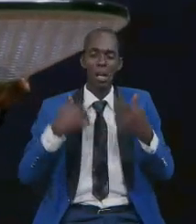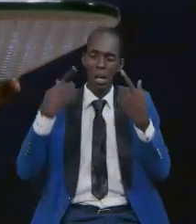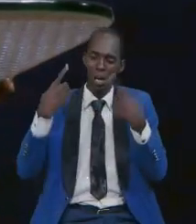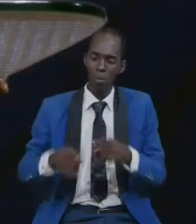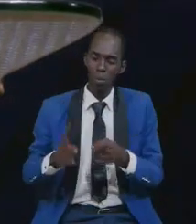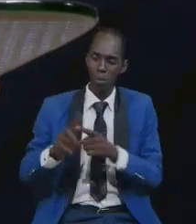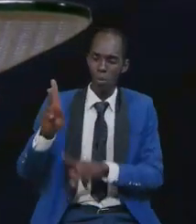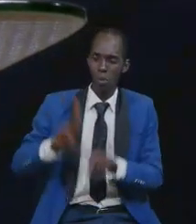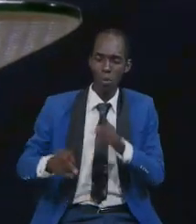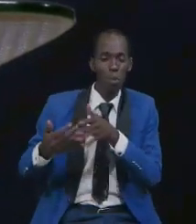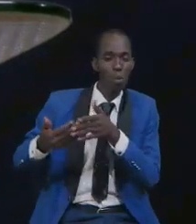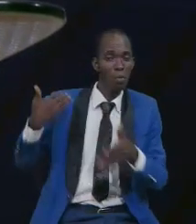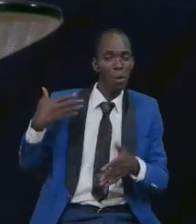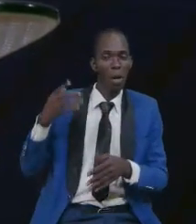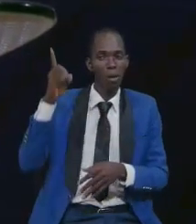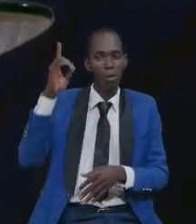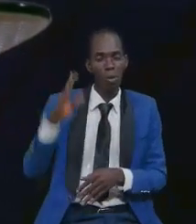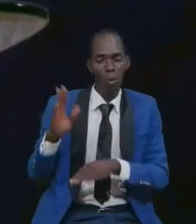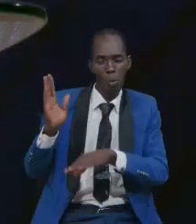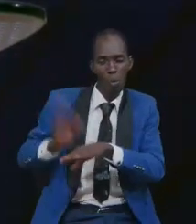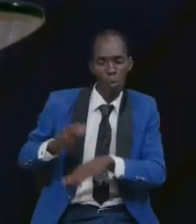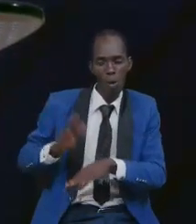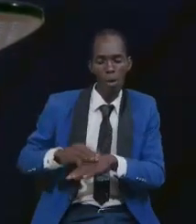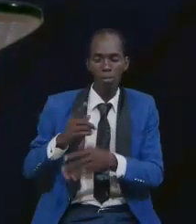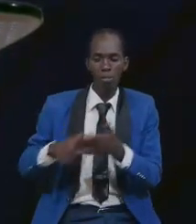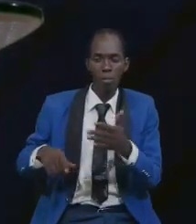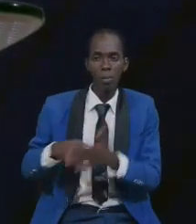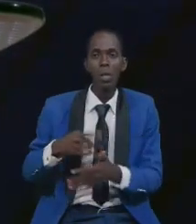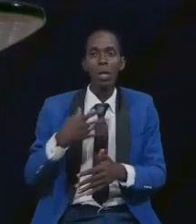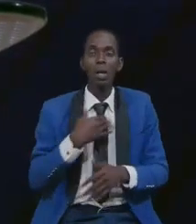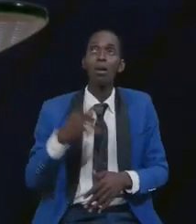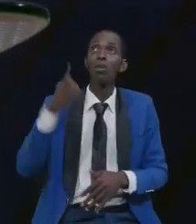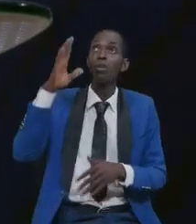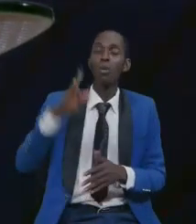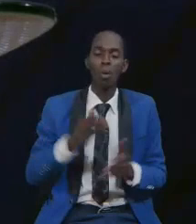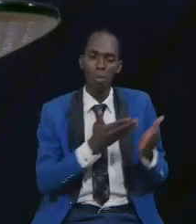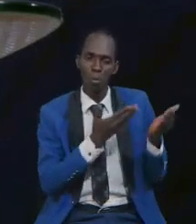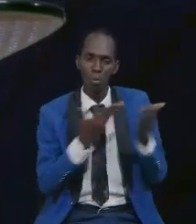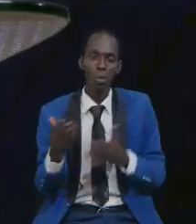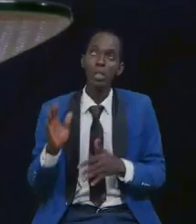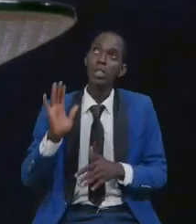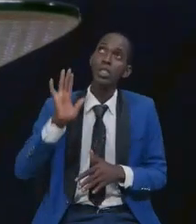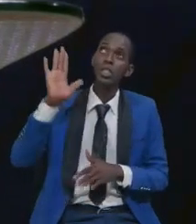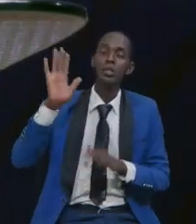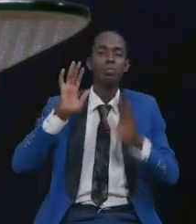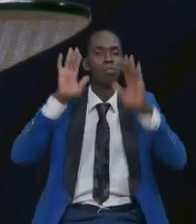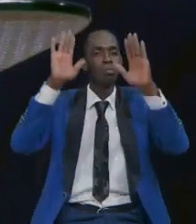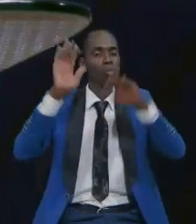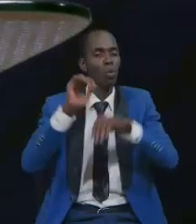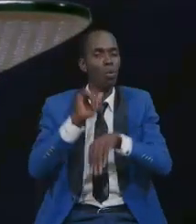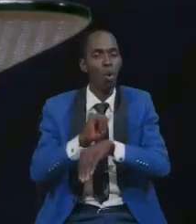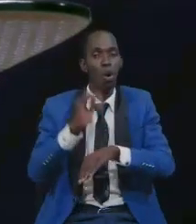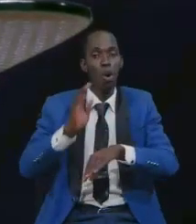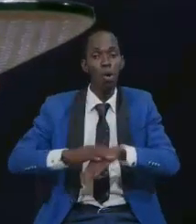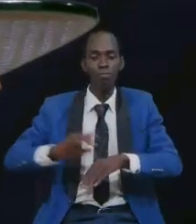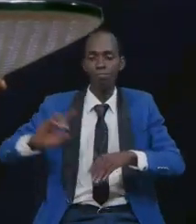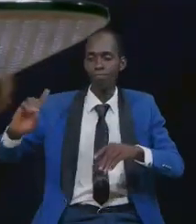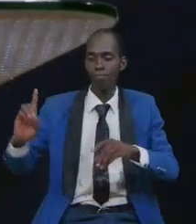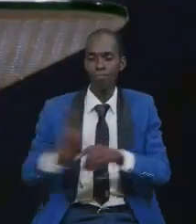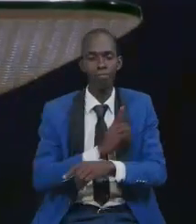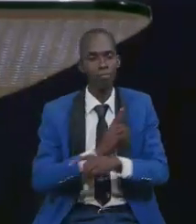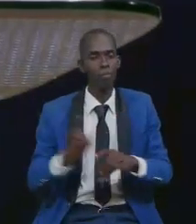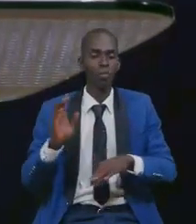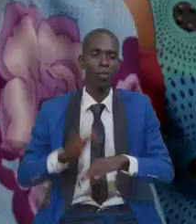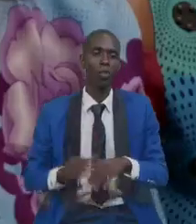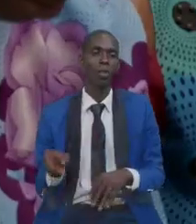spoke to them, and God performed his miracle of divine discipline on them. Look at